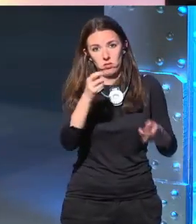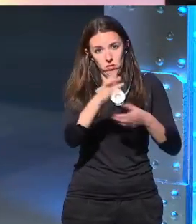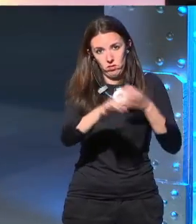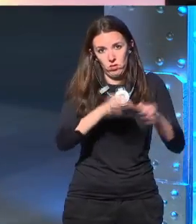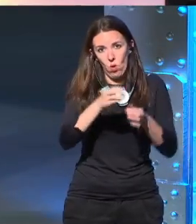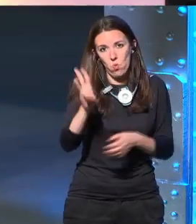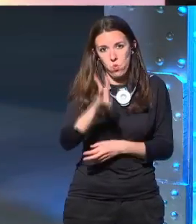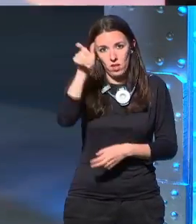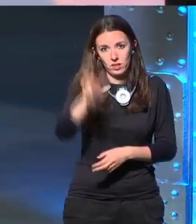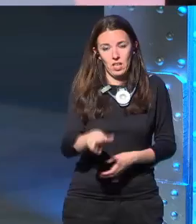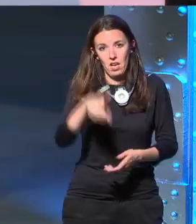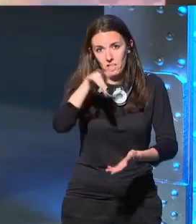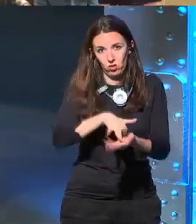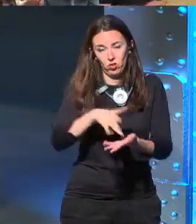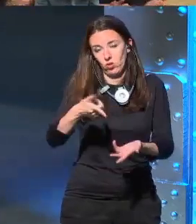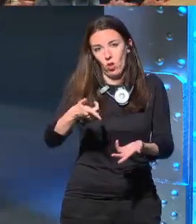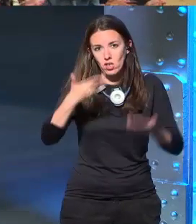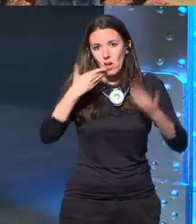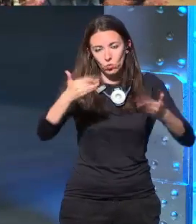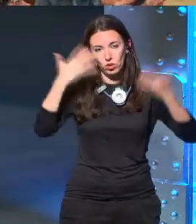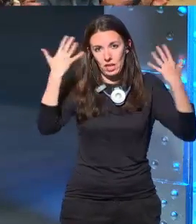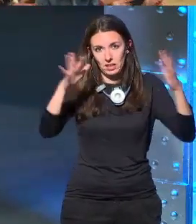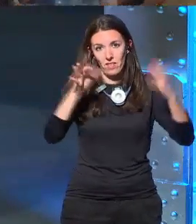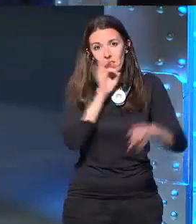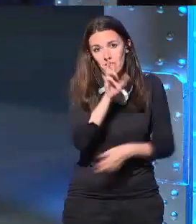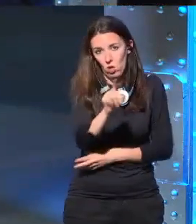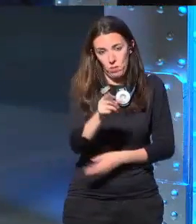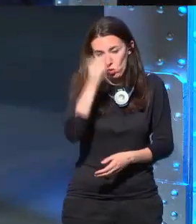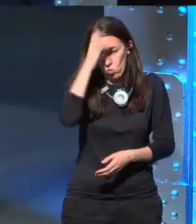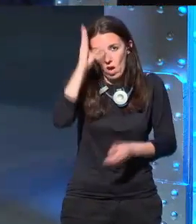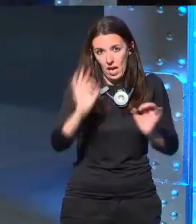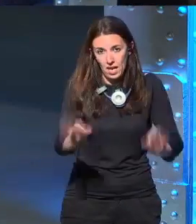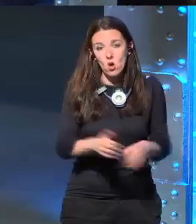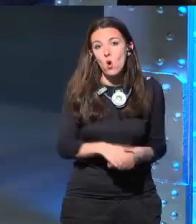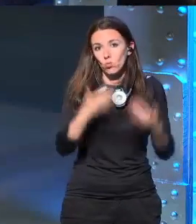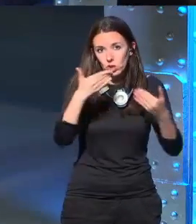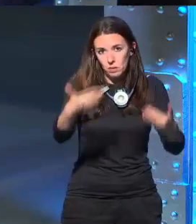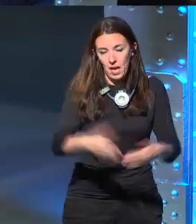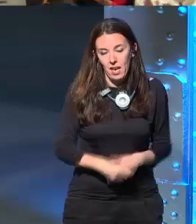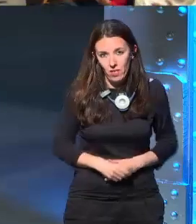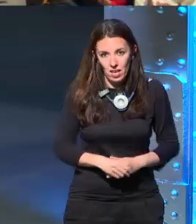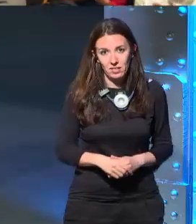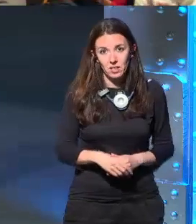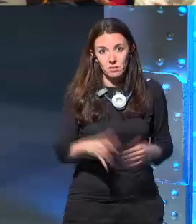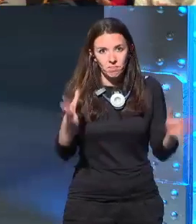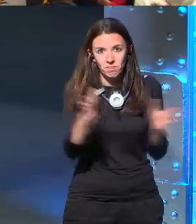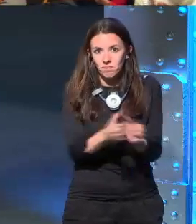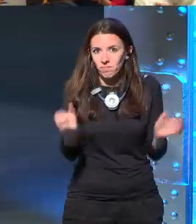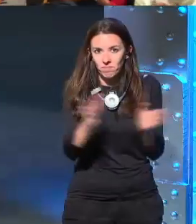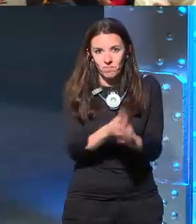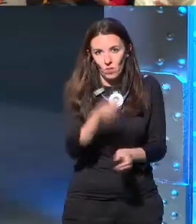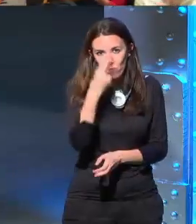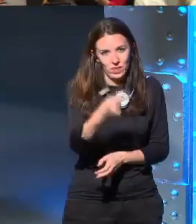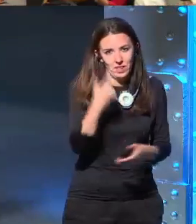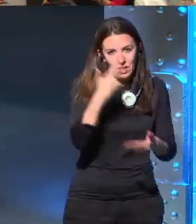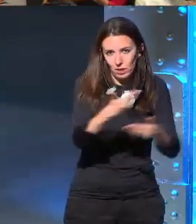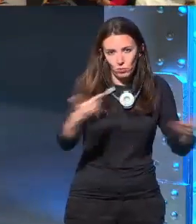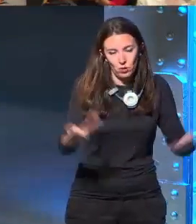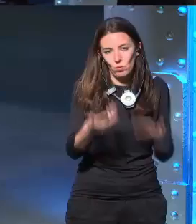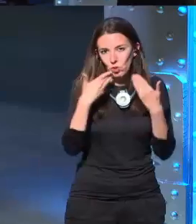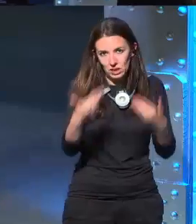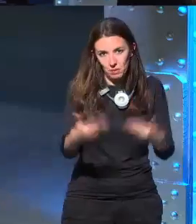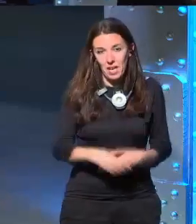Walter Isaacson, thank you very much, so sir. much. And we look forward to the wonderful exhibition, and I hope to come back and see it. Thank you very much. Thank